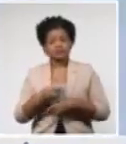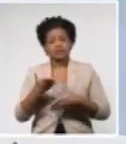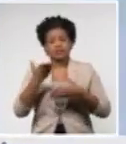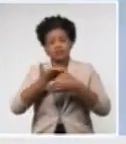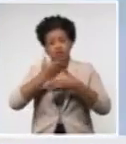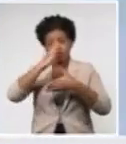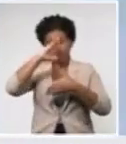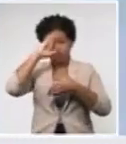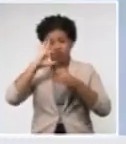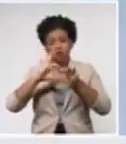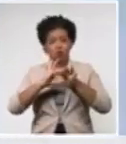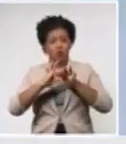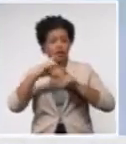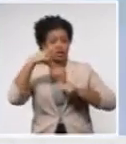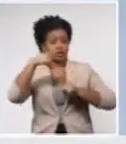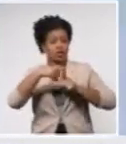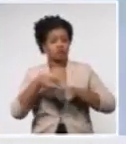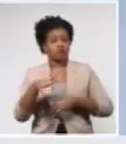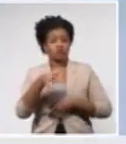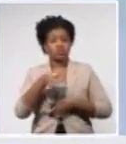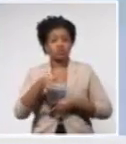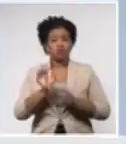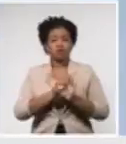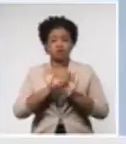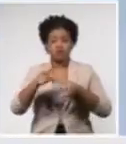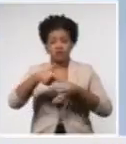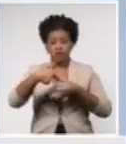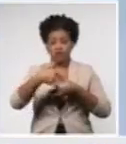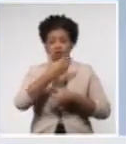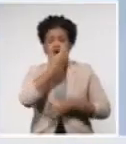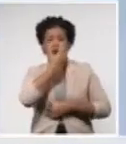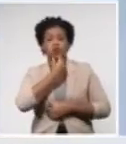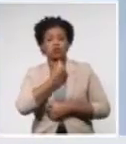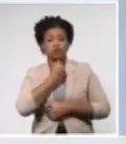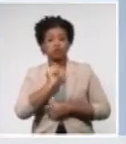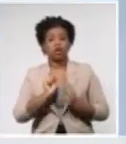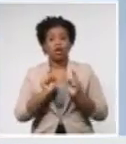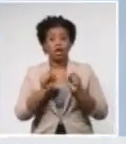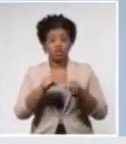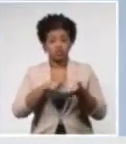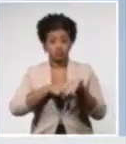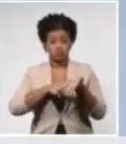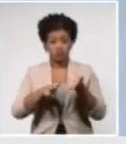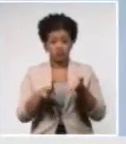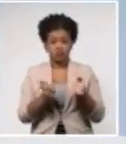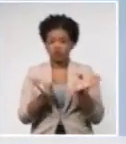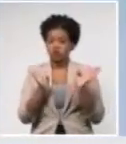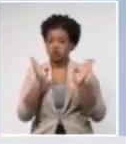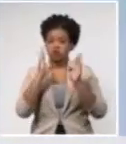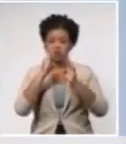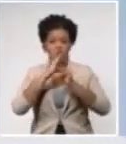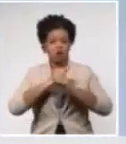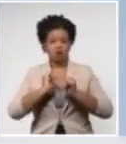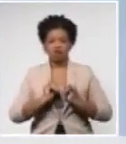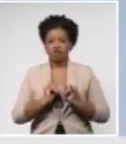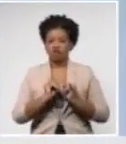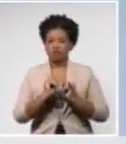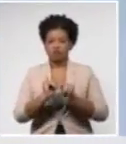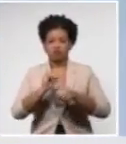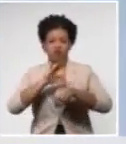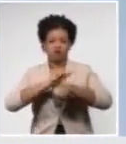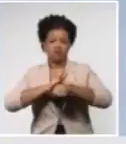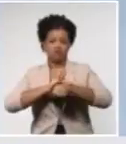de Cuba, Guantánamo, and the Isle of Youth Special Municipality have not reported